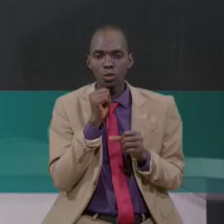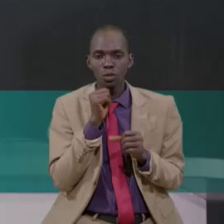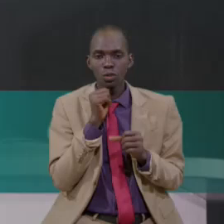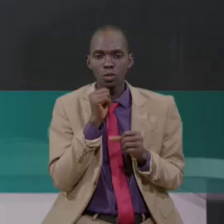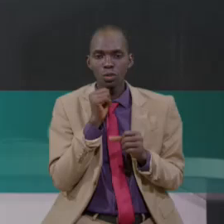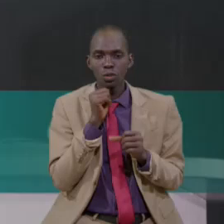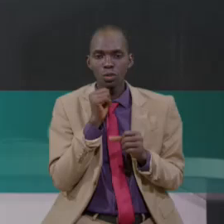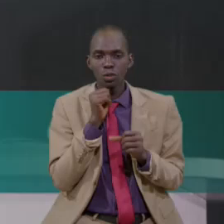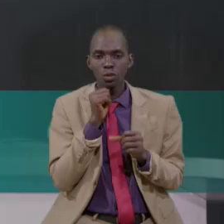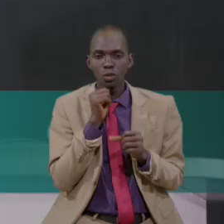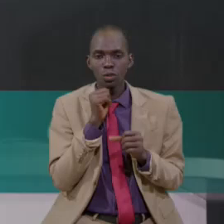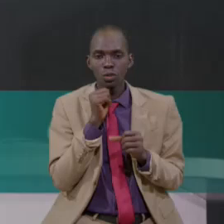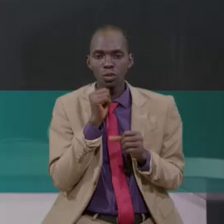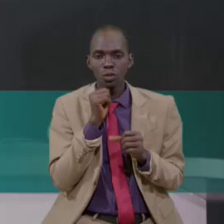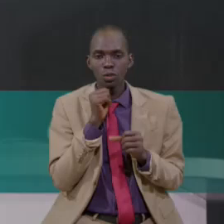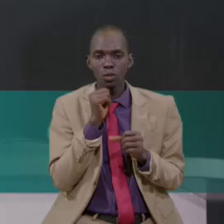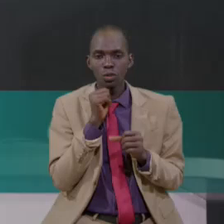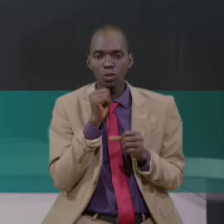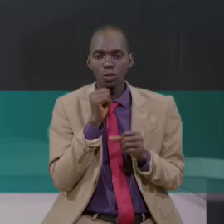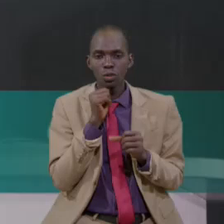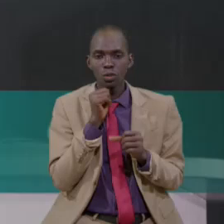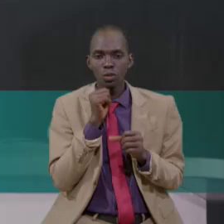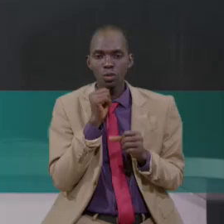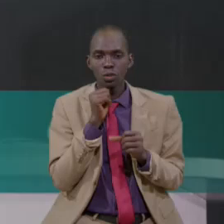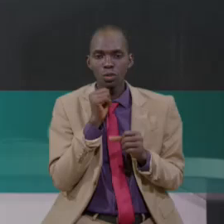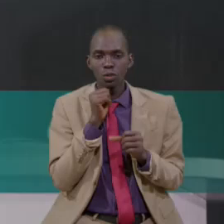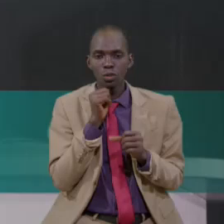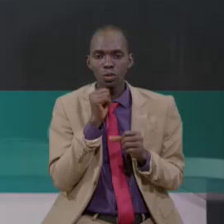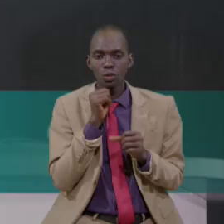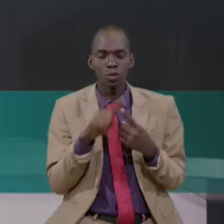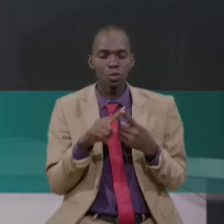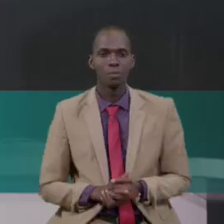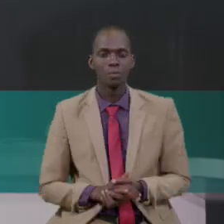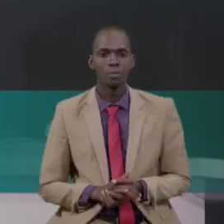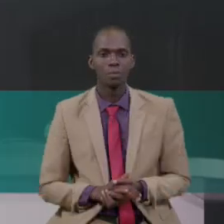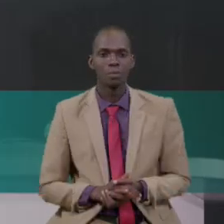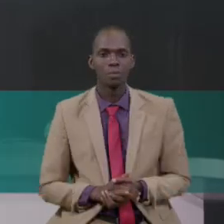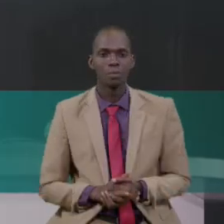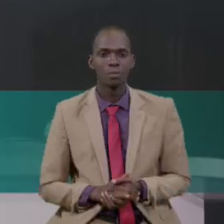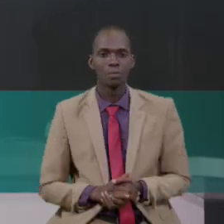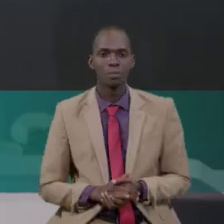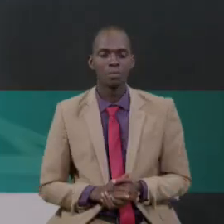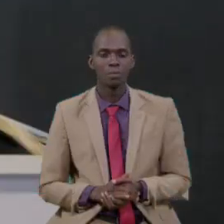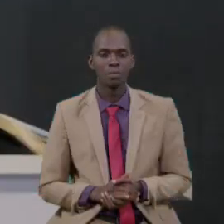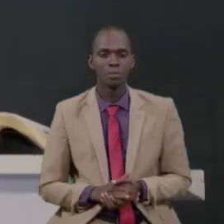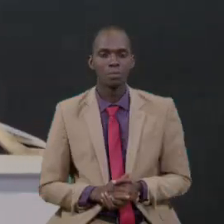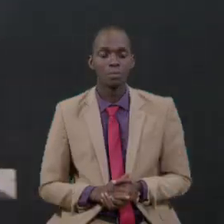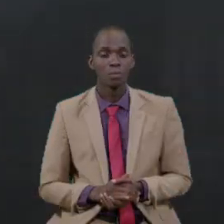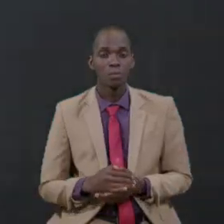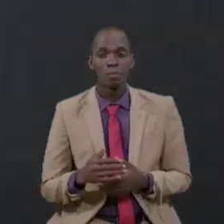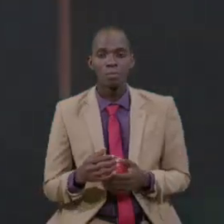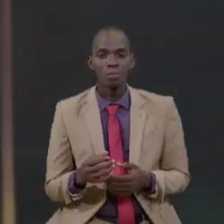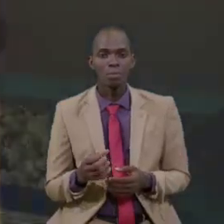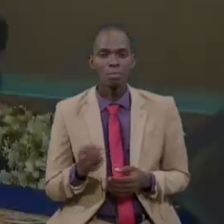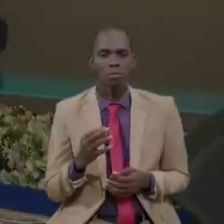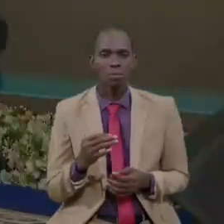And to live a life above reproach. But after so